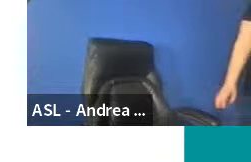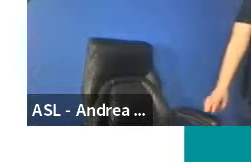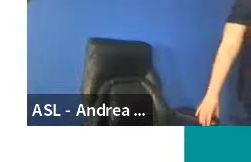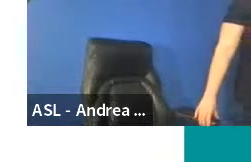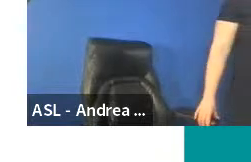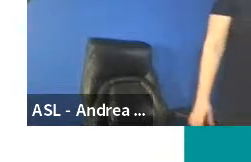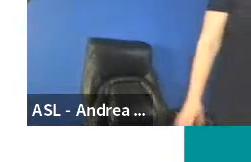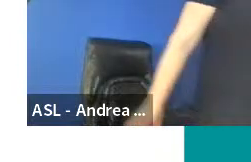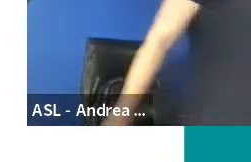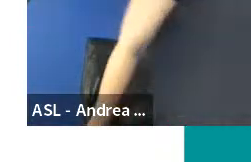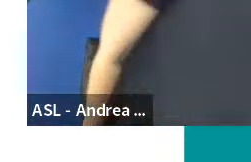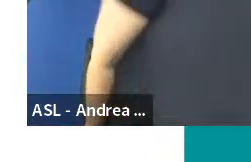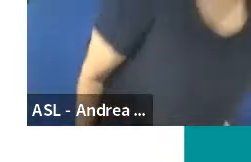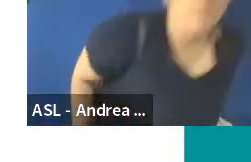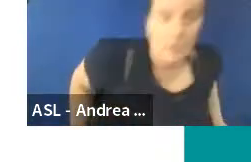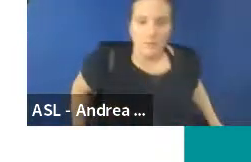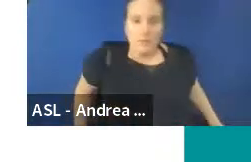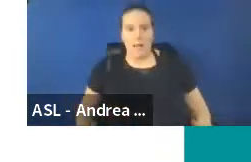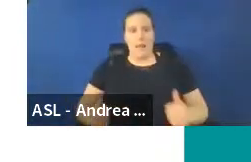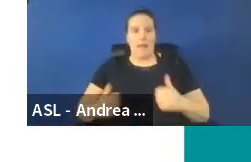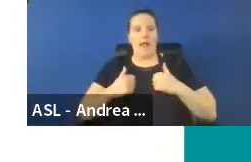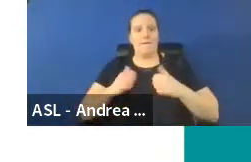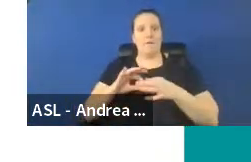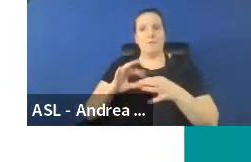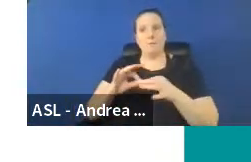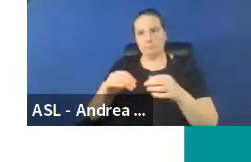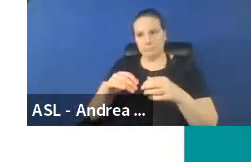a live comment via phone, dial